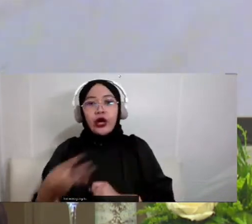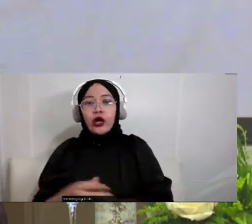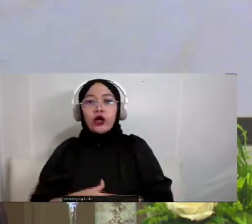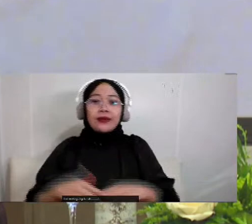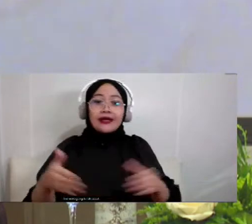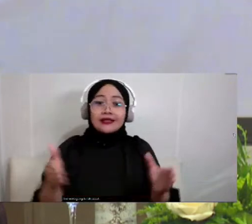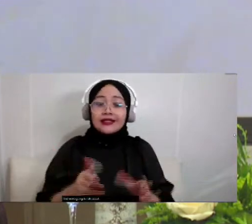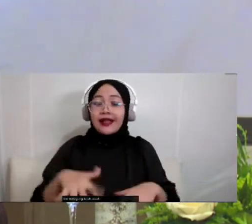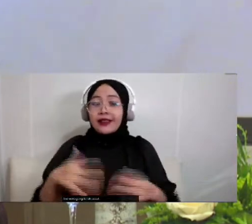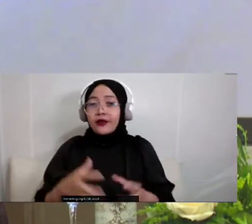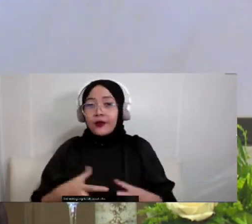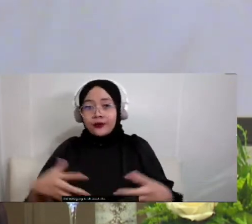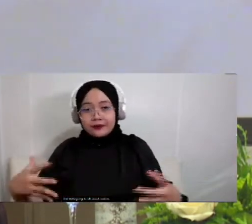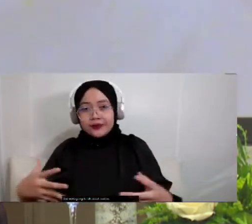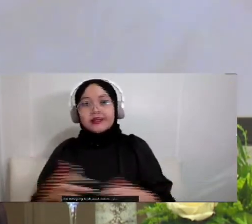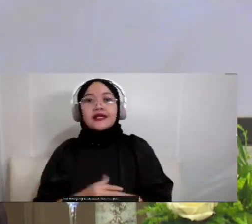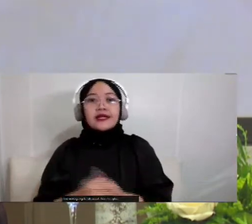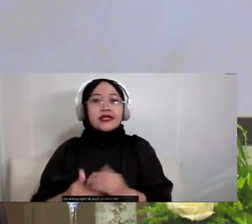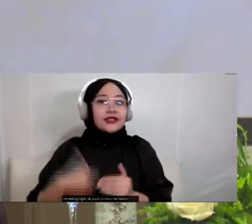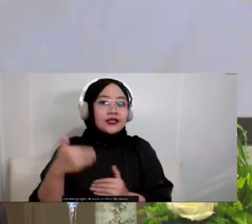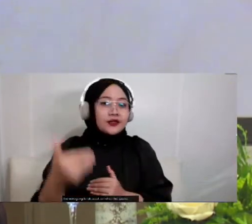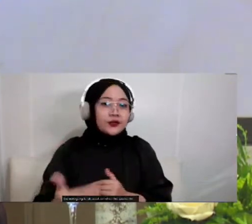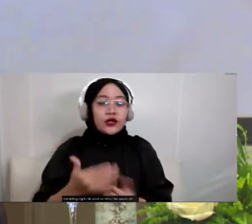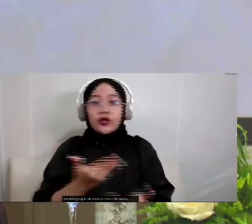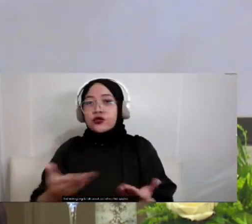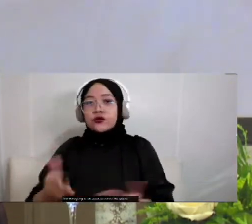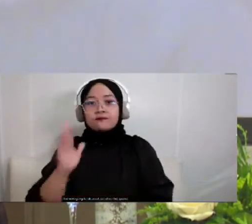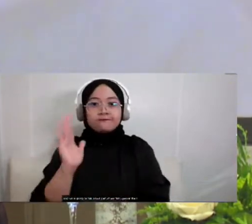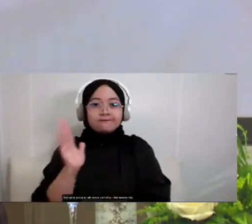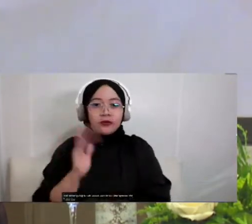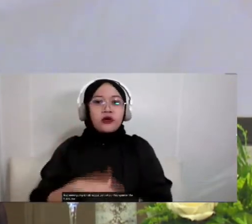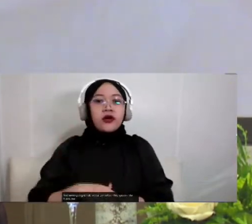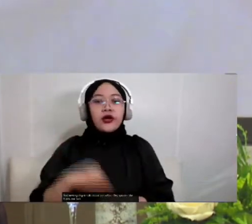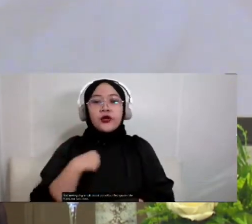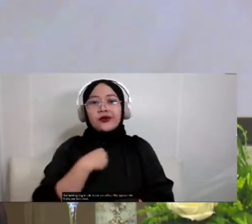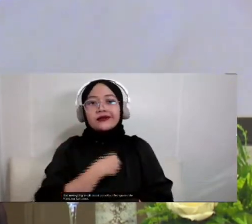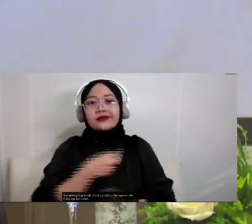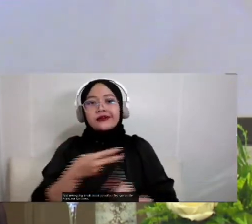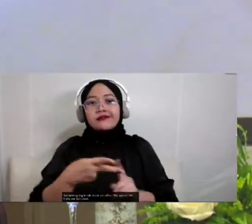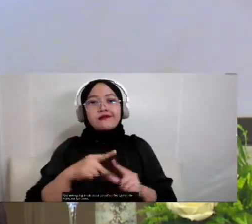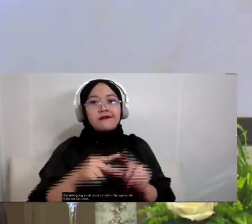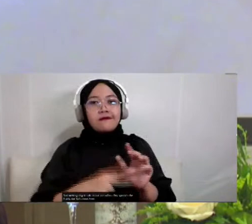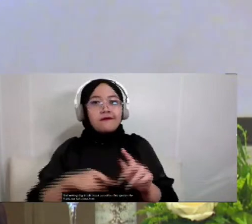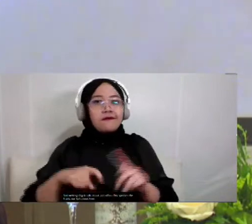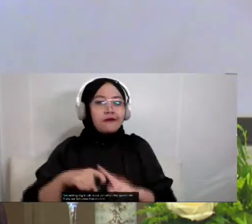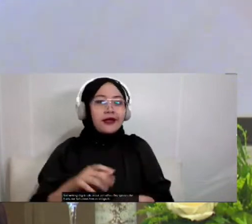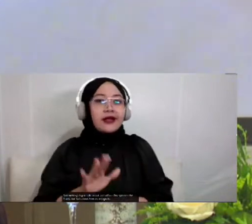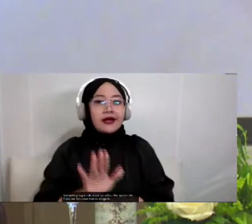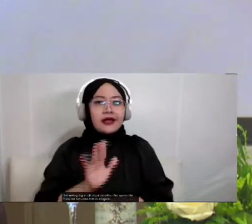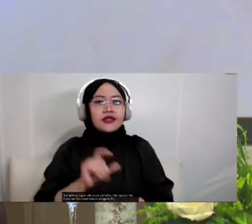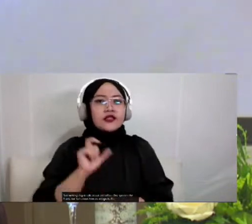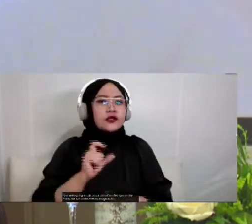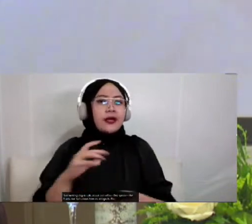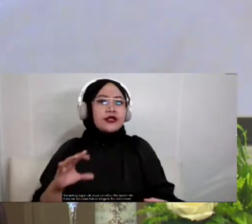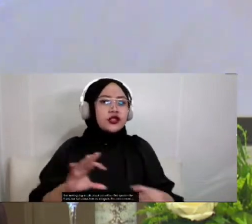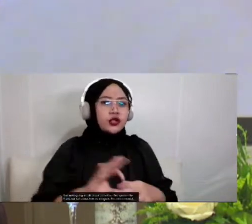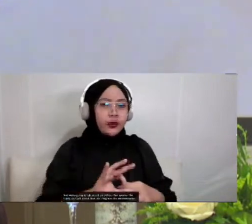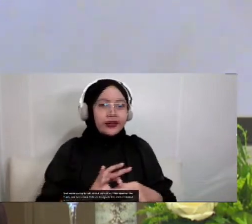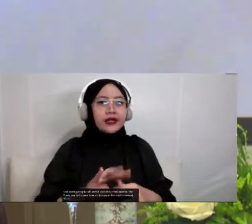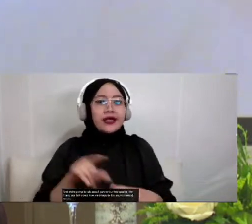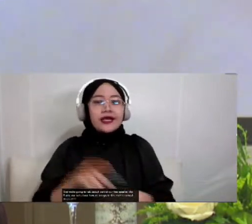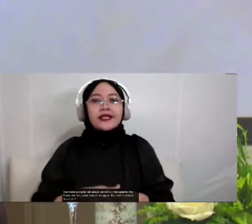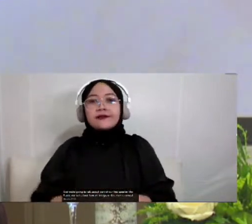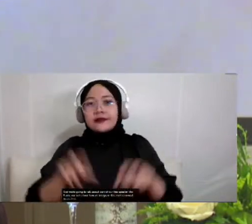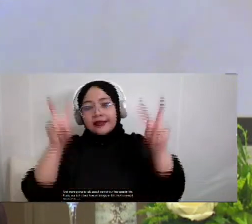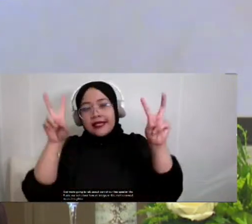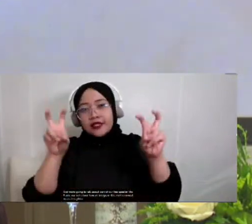about, our first speaker, Dr. Frank, will talk about how we integrate these environmental issues, these